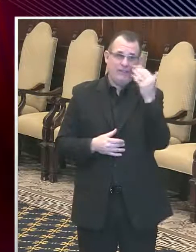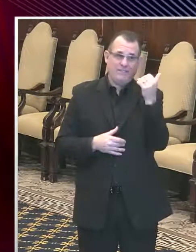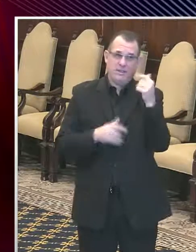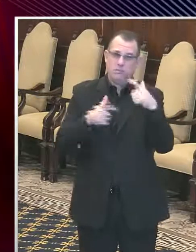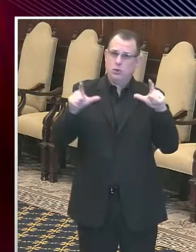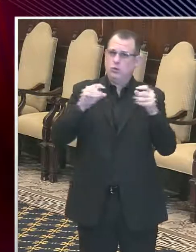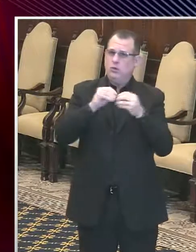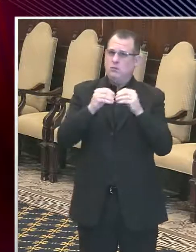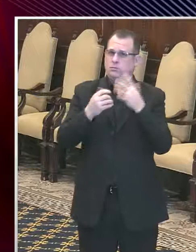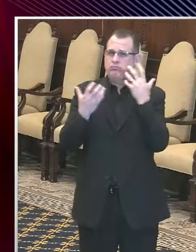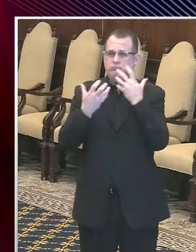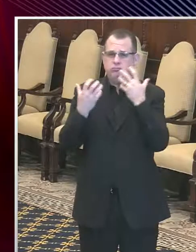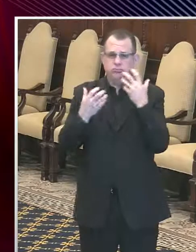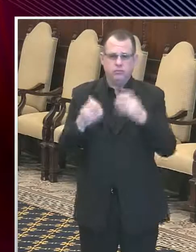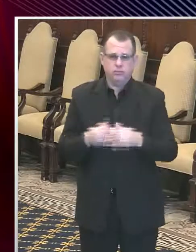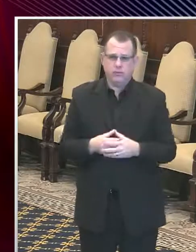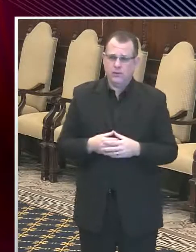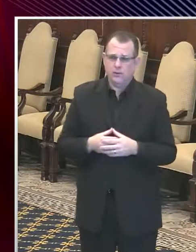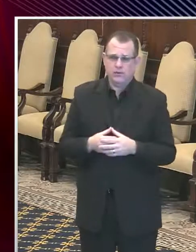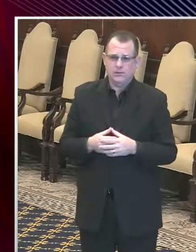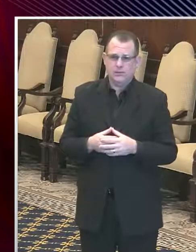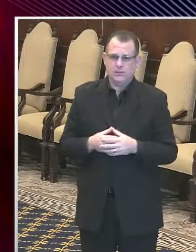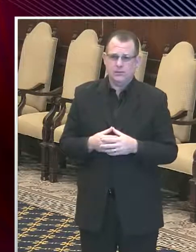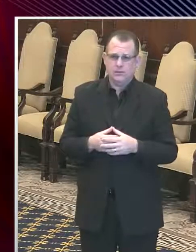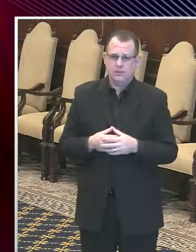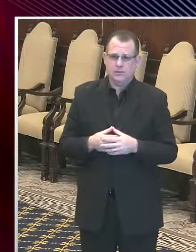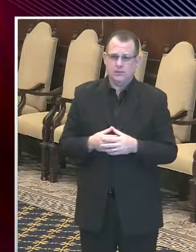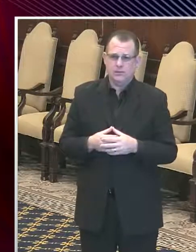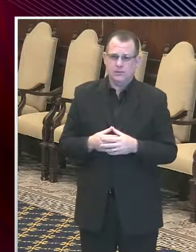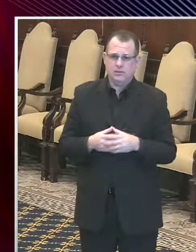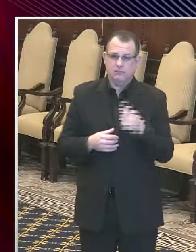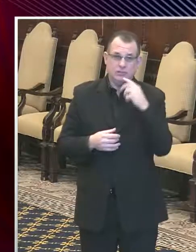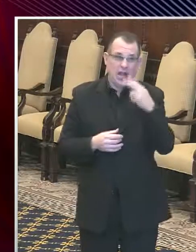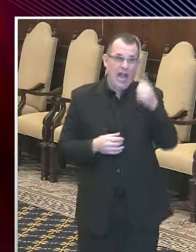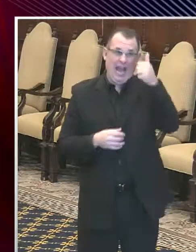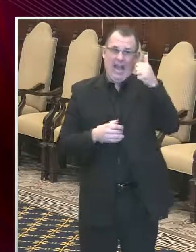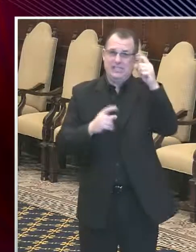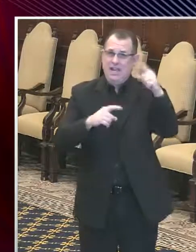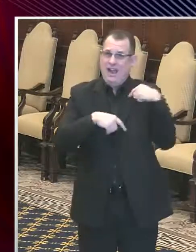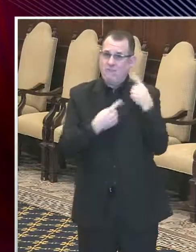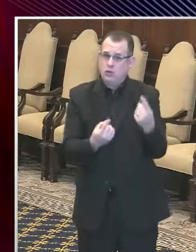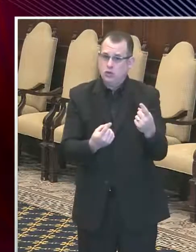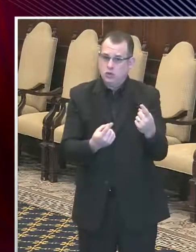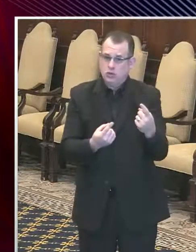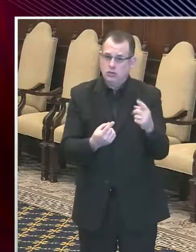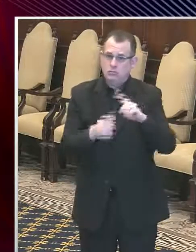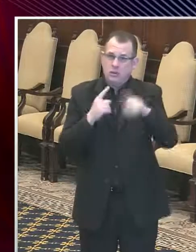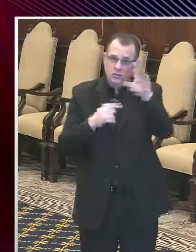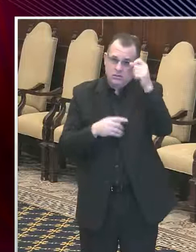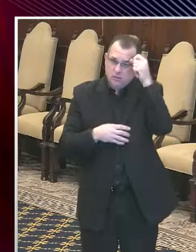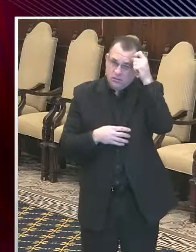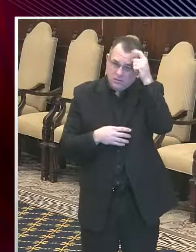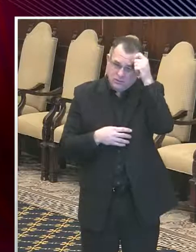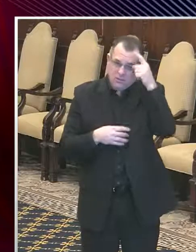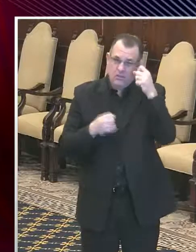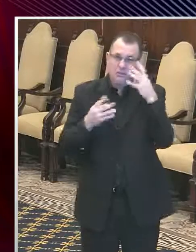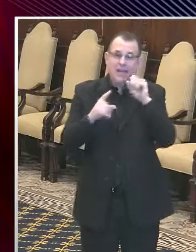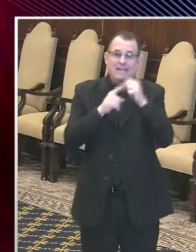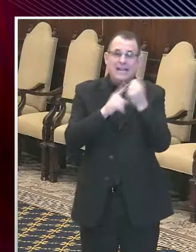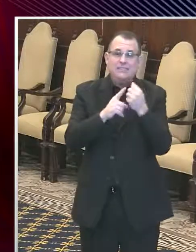I've reported here in any of these press conferences, but many of those actually represented cases that were reported to the state health